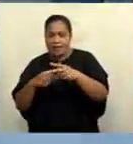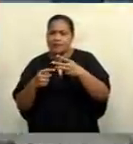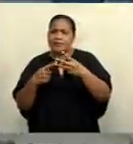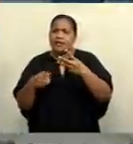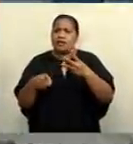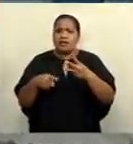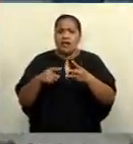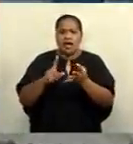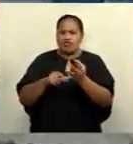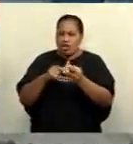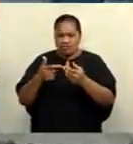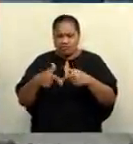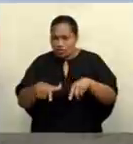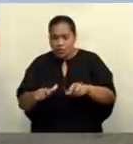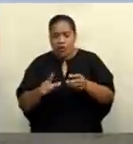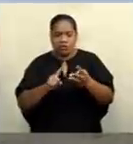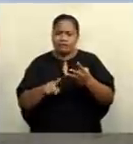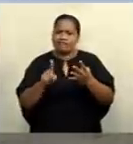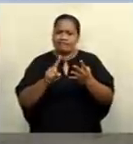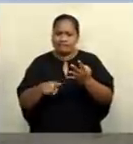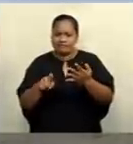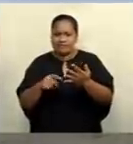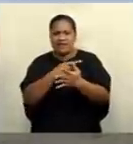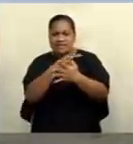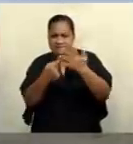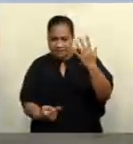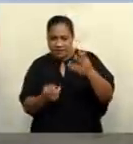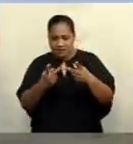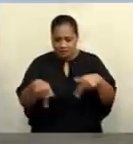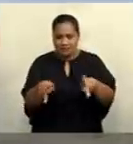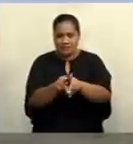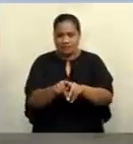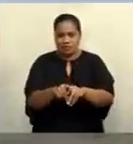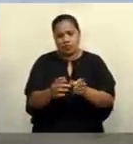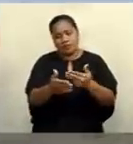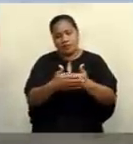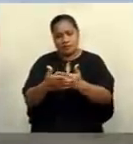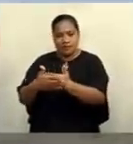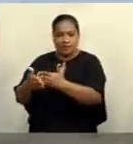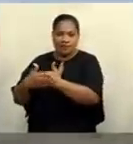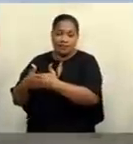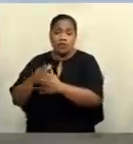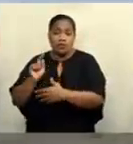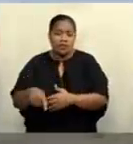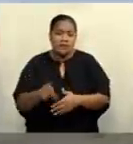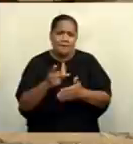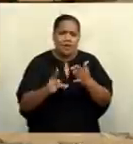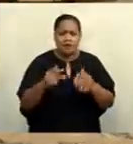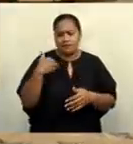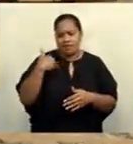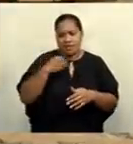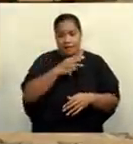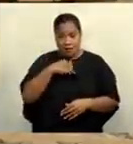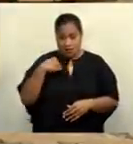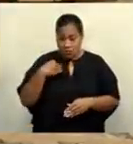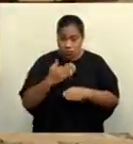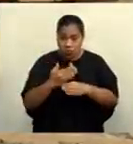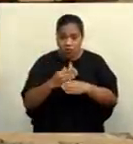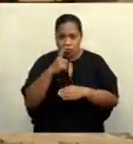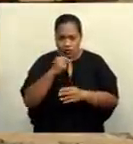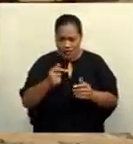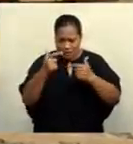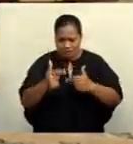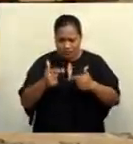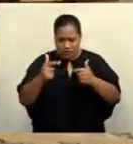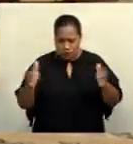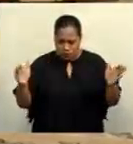Limited, RC Manubai Limited and Pinto Timber Yard. This is part of the Health Ministry's efforts to minimize local and